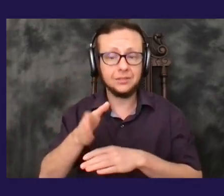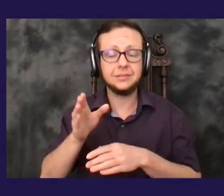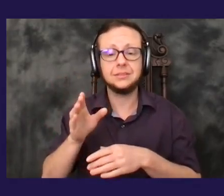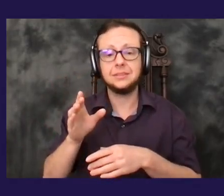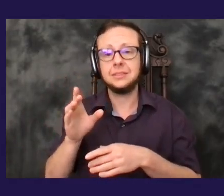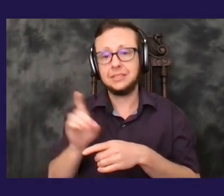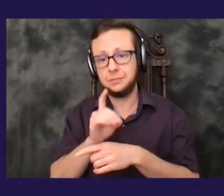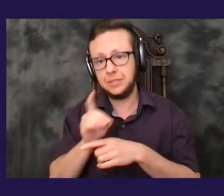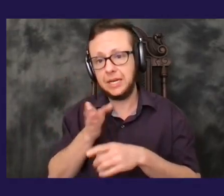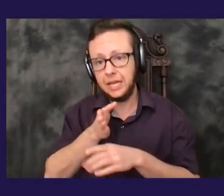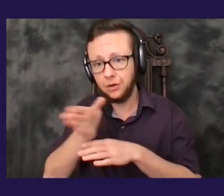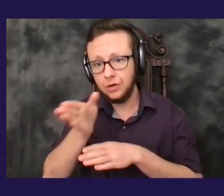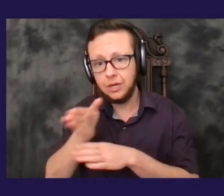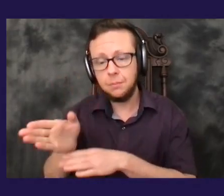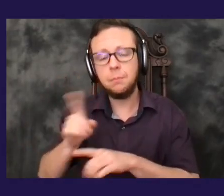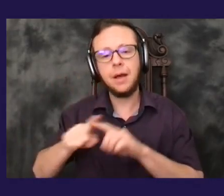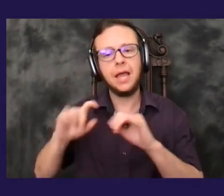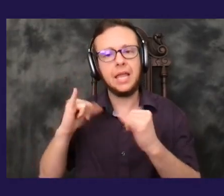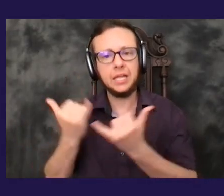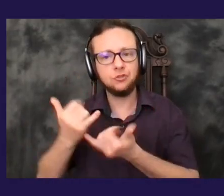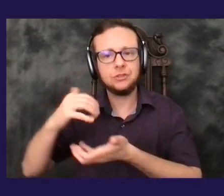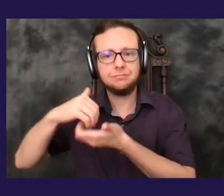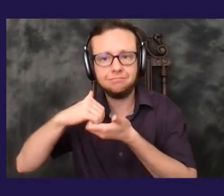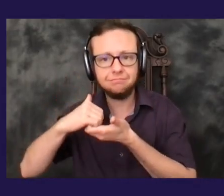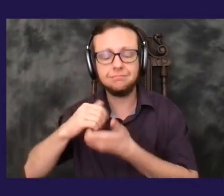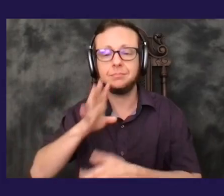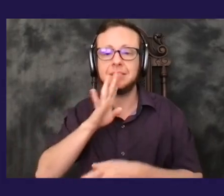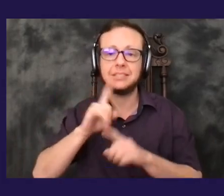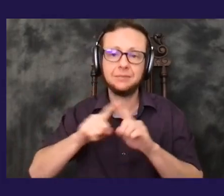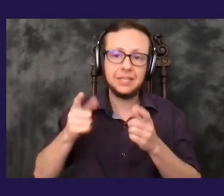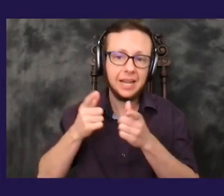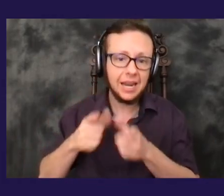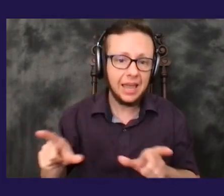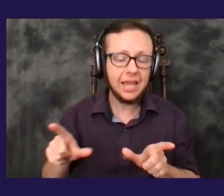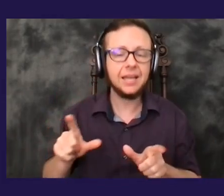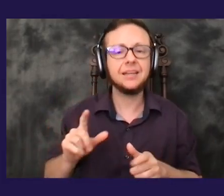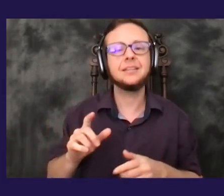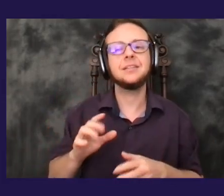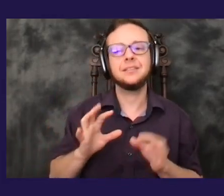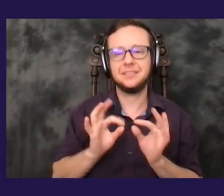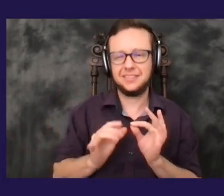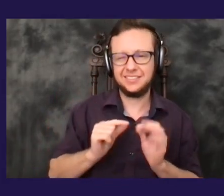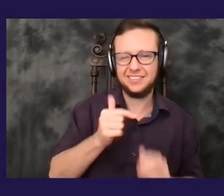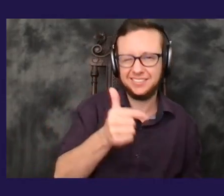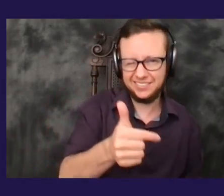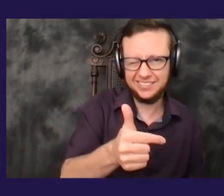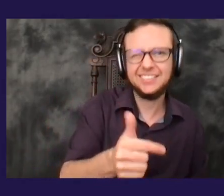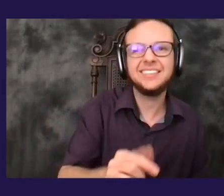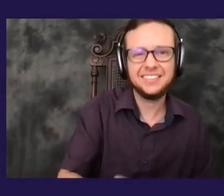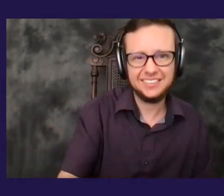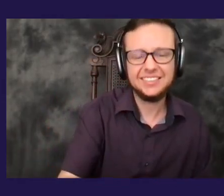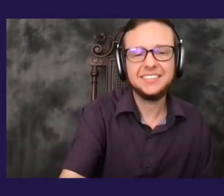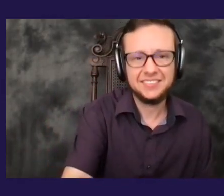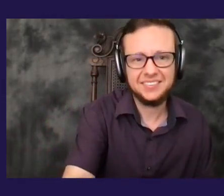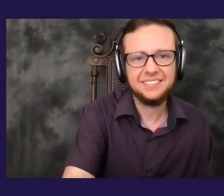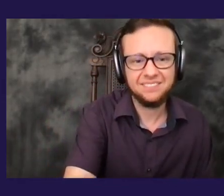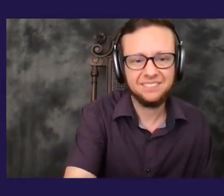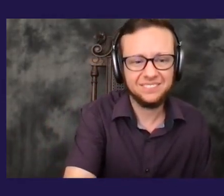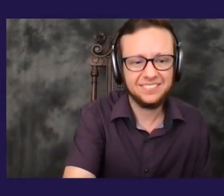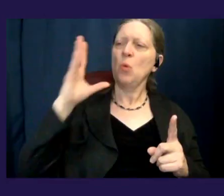working together, speaking different languages. What has been your experience in this field? Do you think we making any